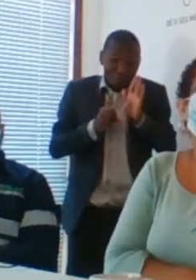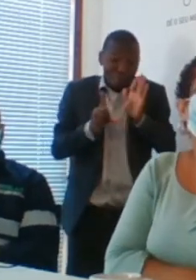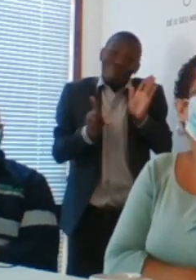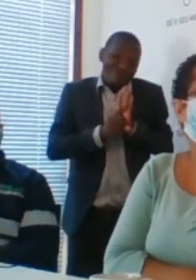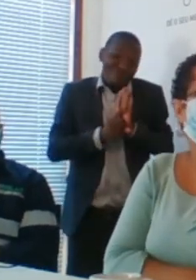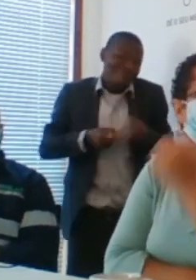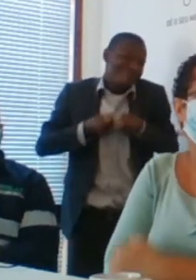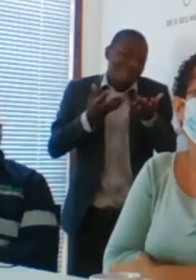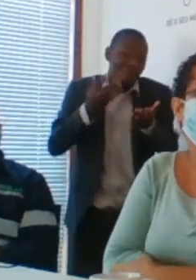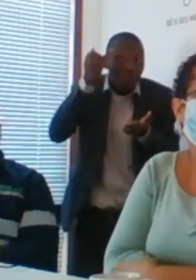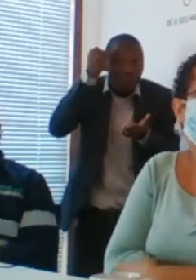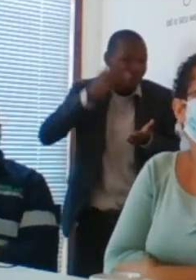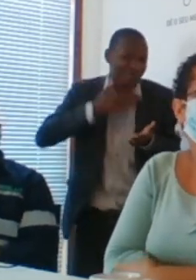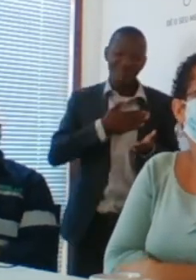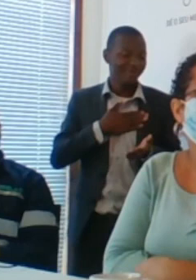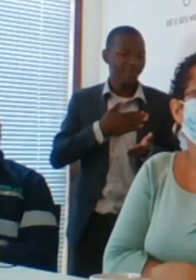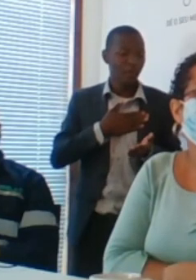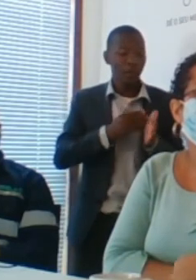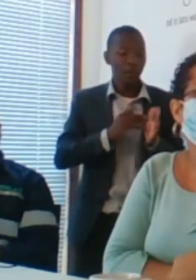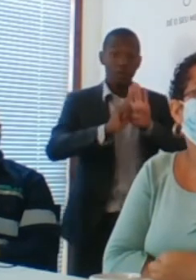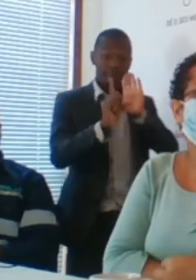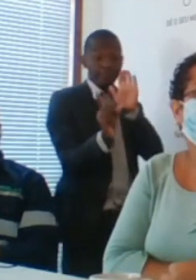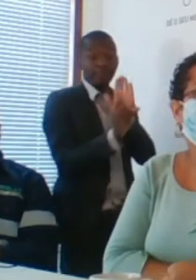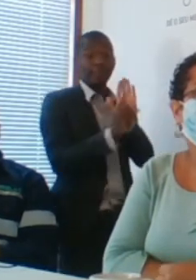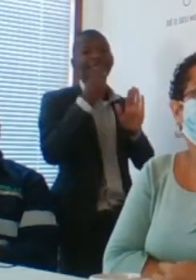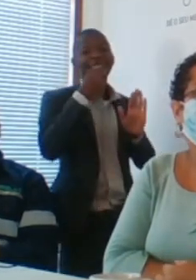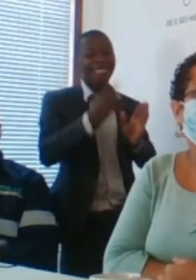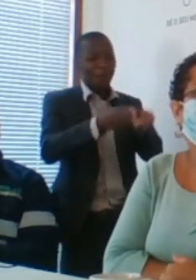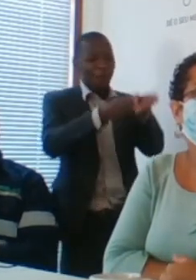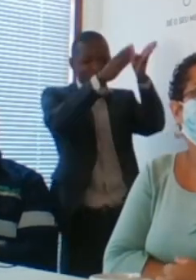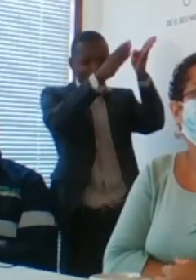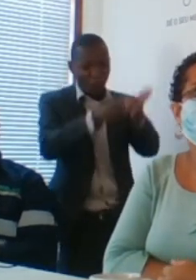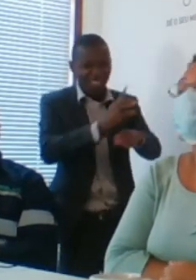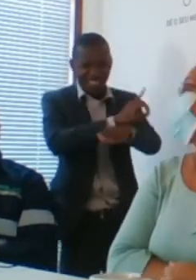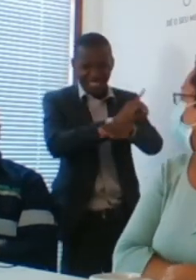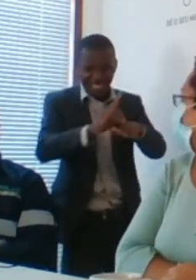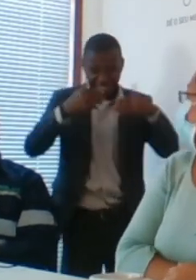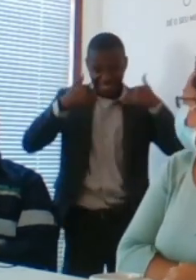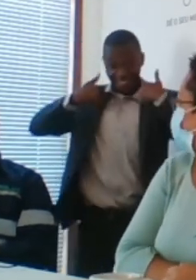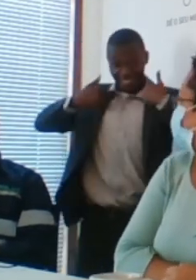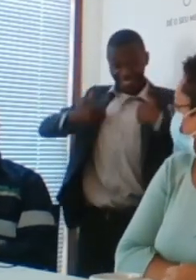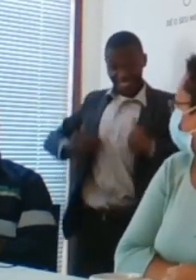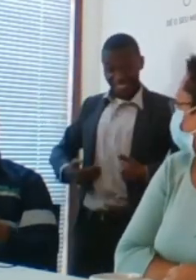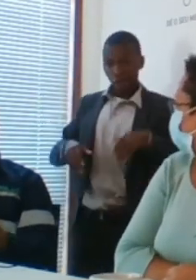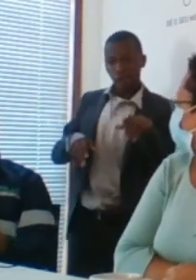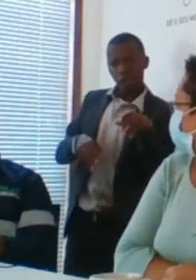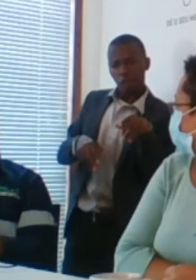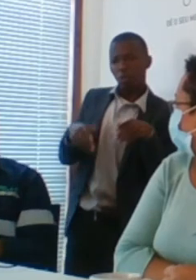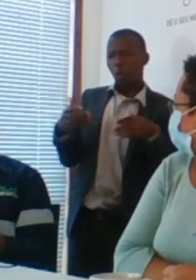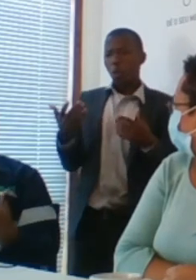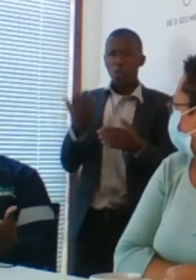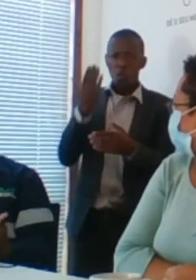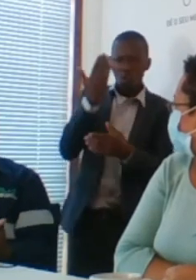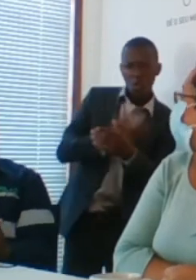yes. According to the regulation, we consider a person with disability. Basically, on physical disability, okay, the